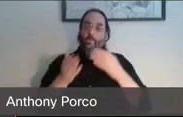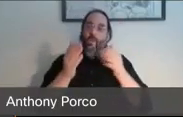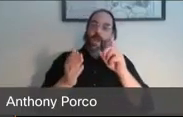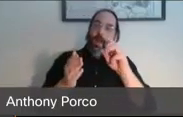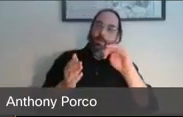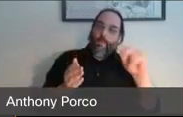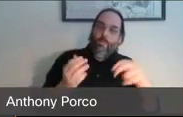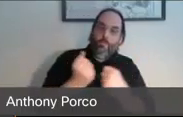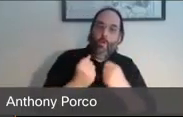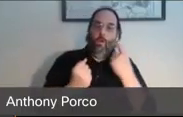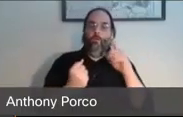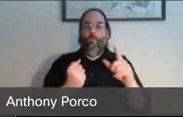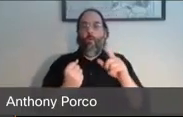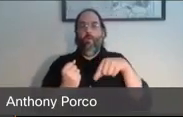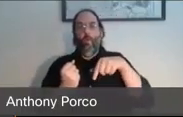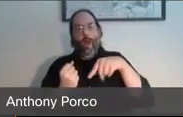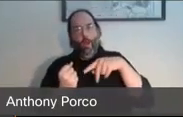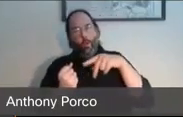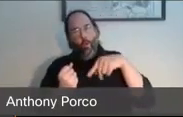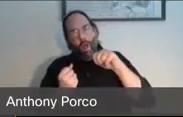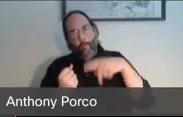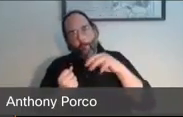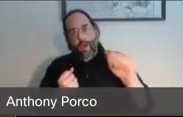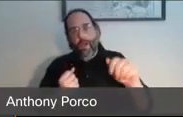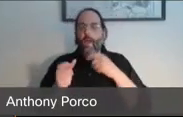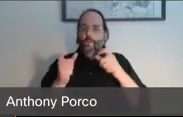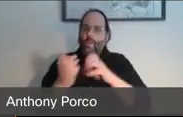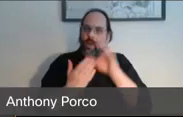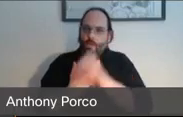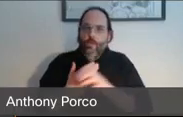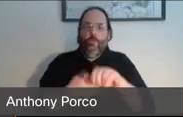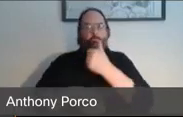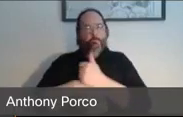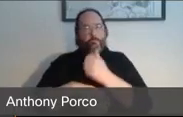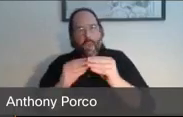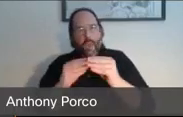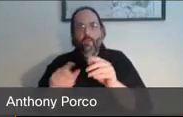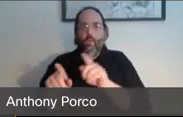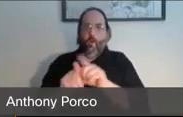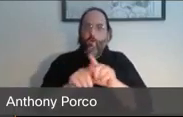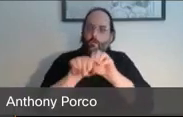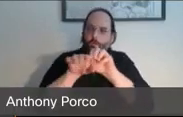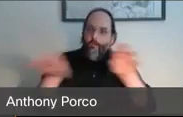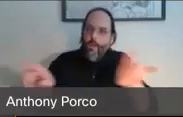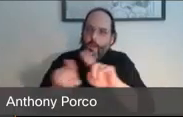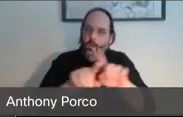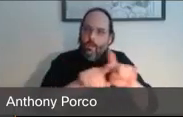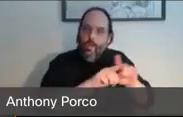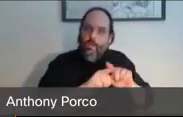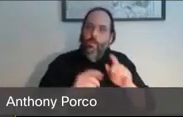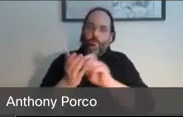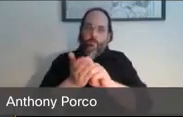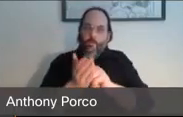department. This includes managing calendars and scheduling meetings. I also send out various correspondence, such